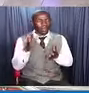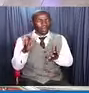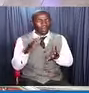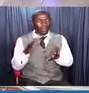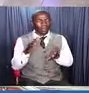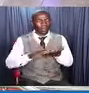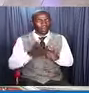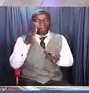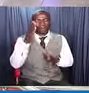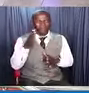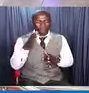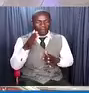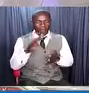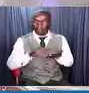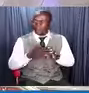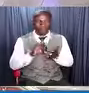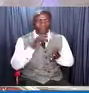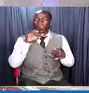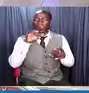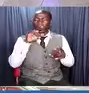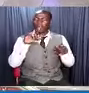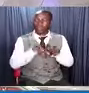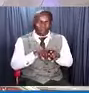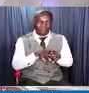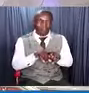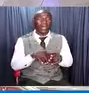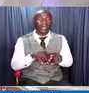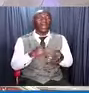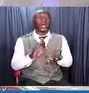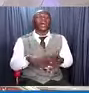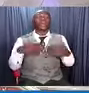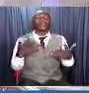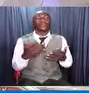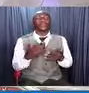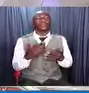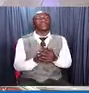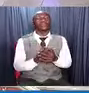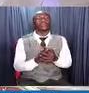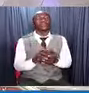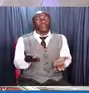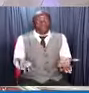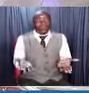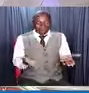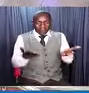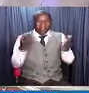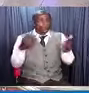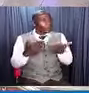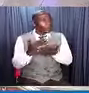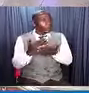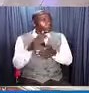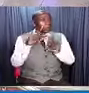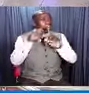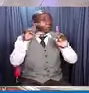word, utamsamehe. You forgive. Msamehe huyo ndugu. Forgive that brethren. Hallelujah. Hallelujah. Umuinue sawa sawa na neno lako. And